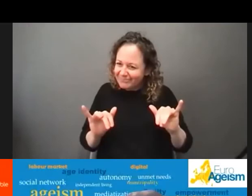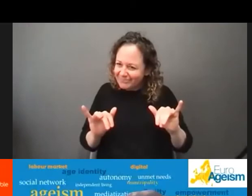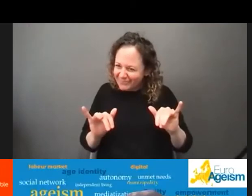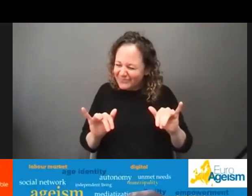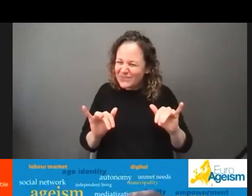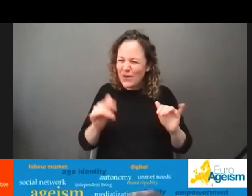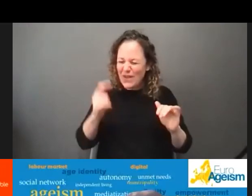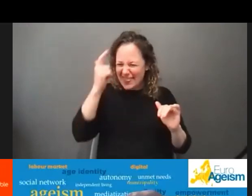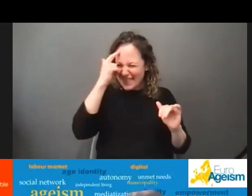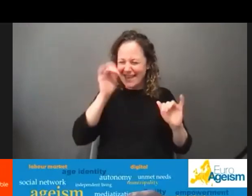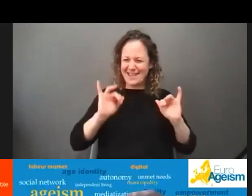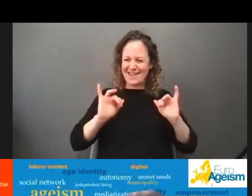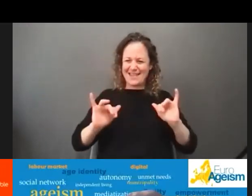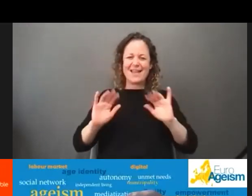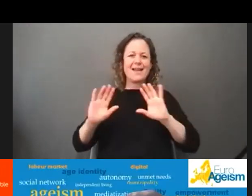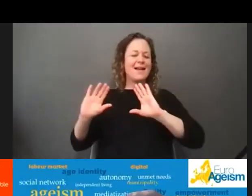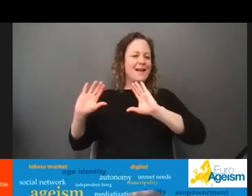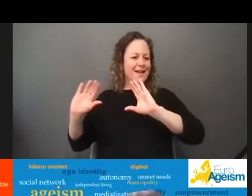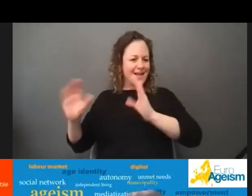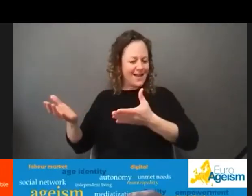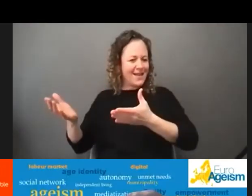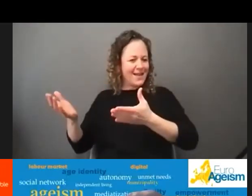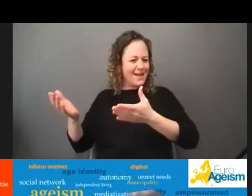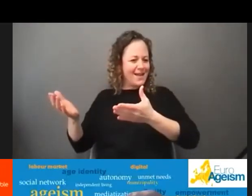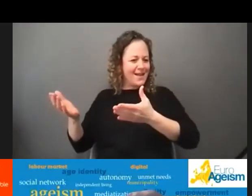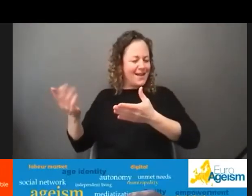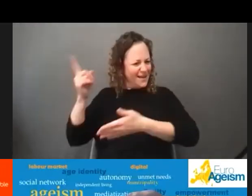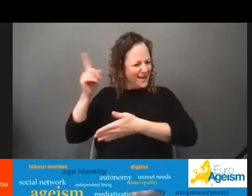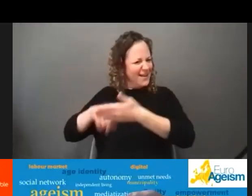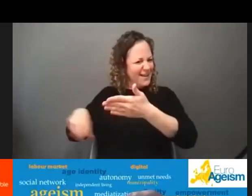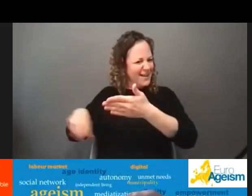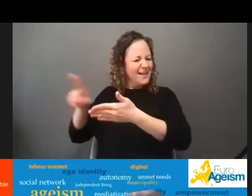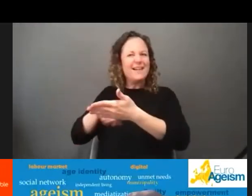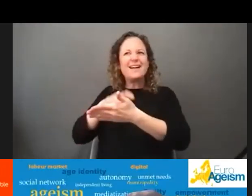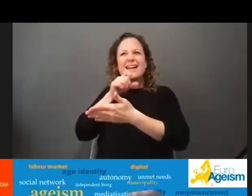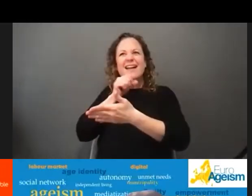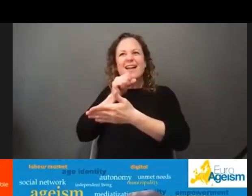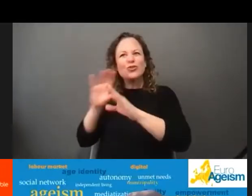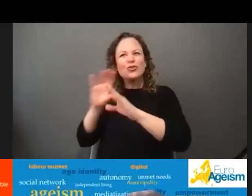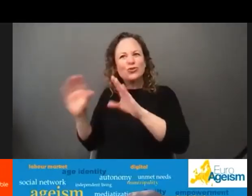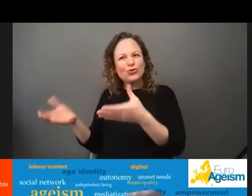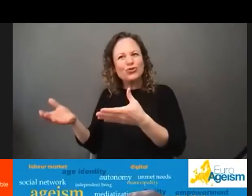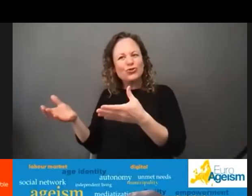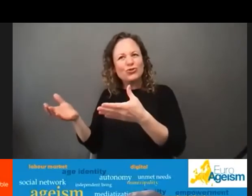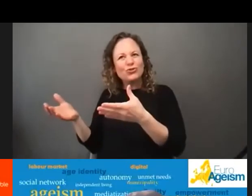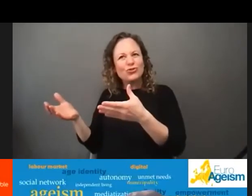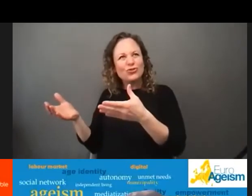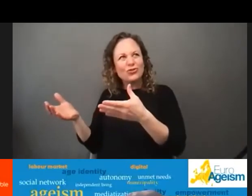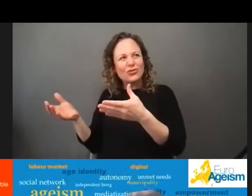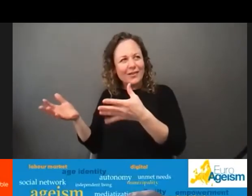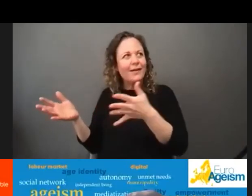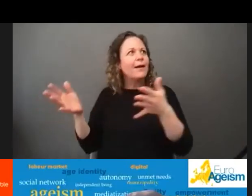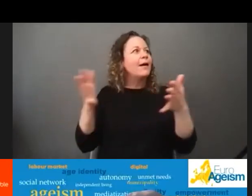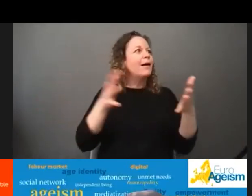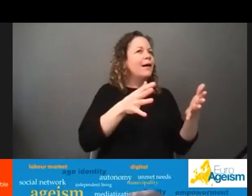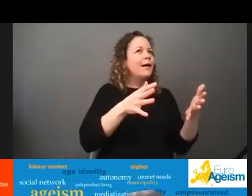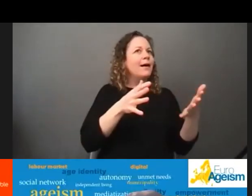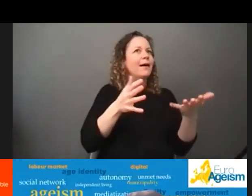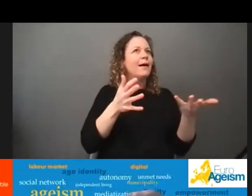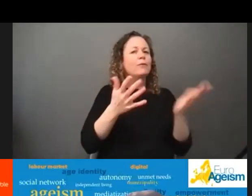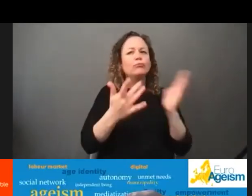It counters ageism, because when it comes to digital technology, digital literacy, the most common